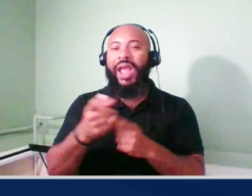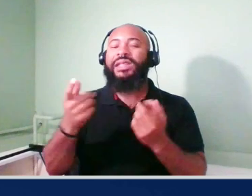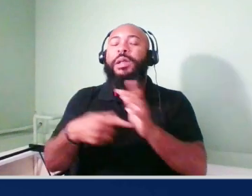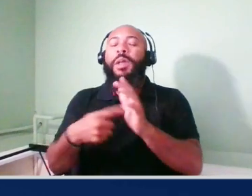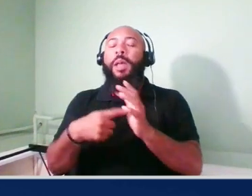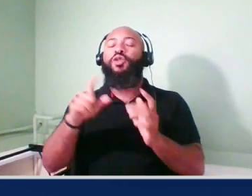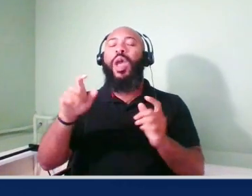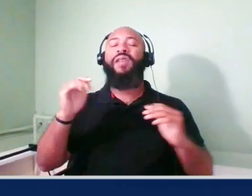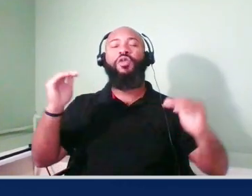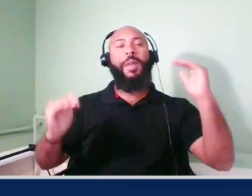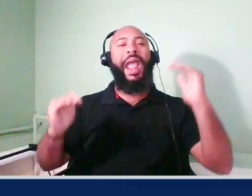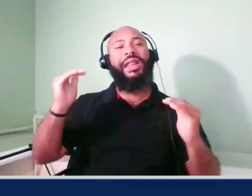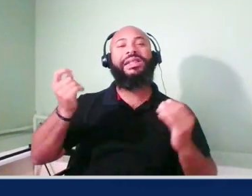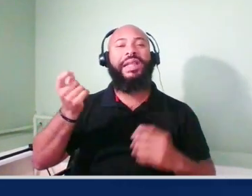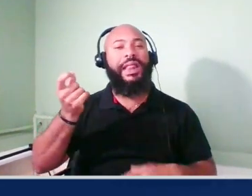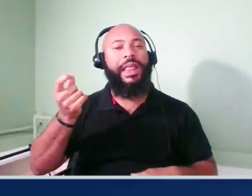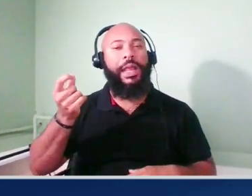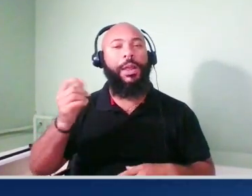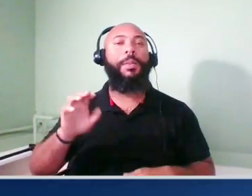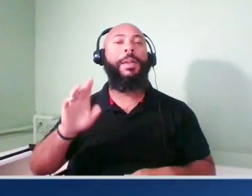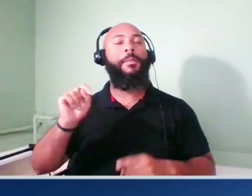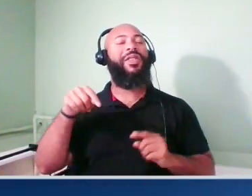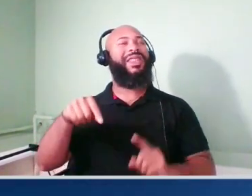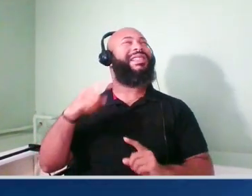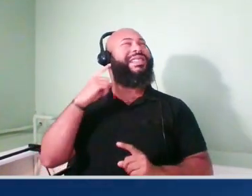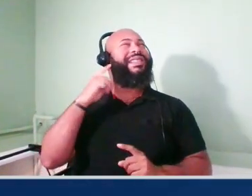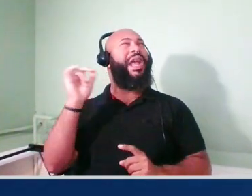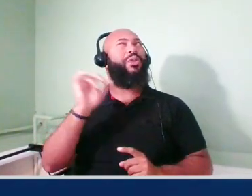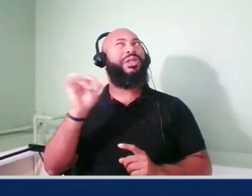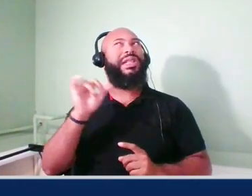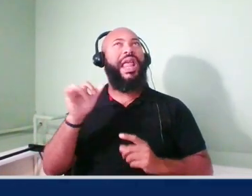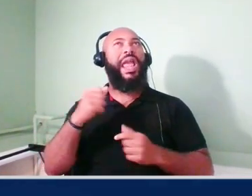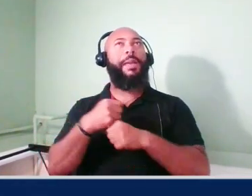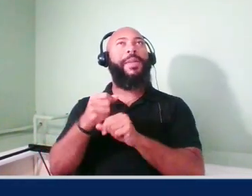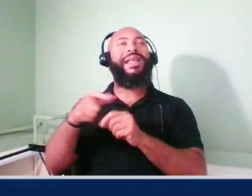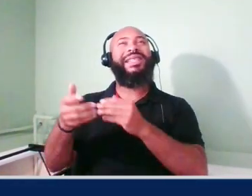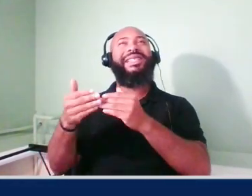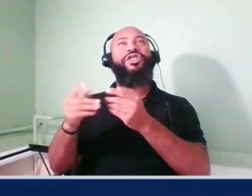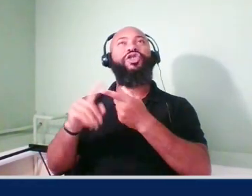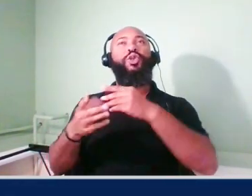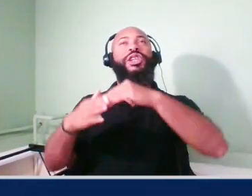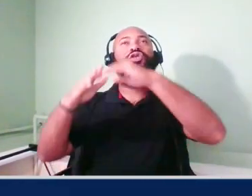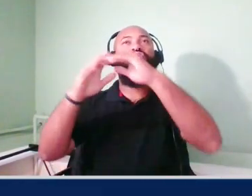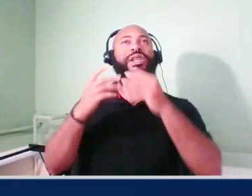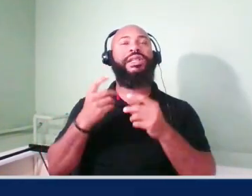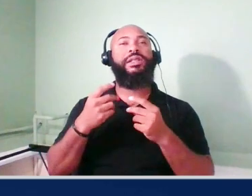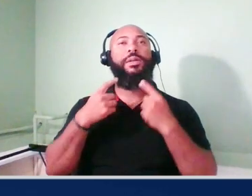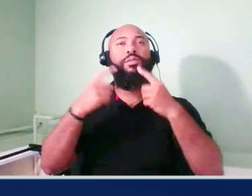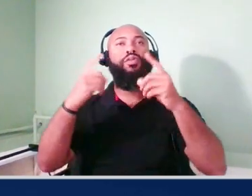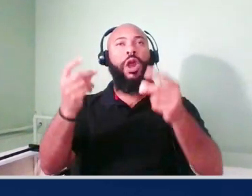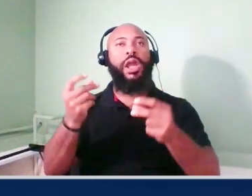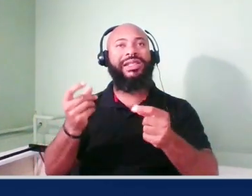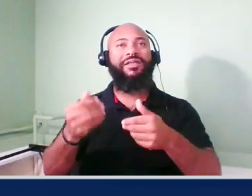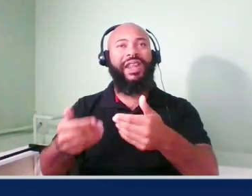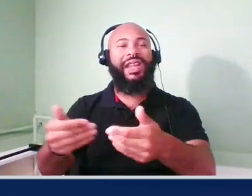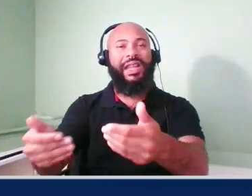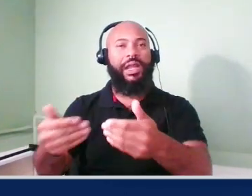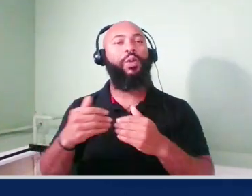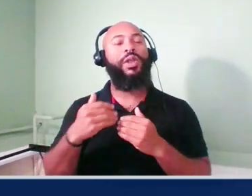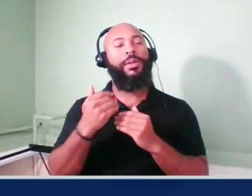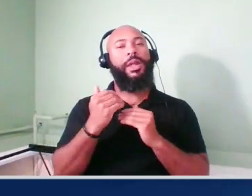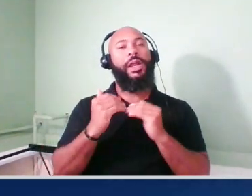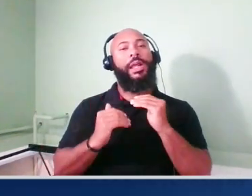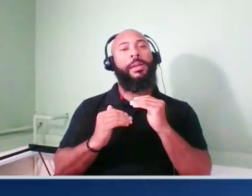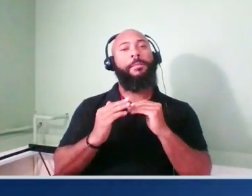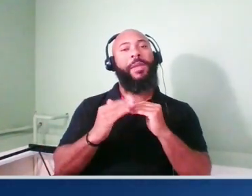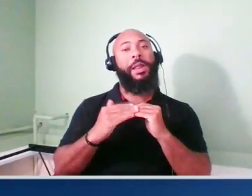But this sounds like it makes it so much easier to increase productivity. Exactly. With pretty minimal setup too, which I believe